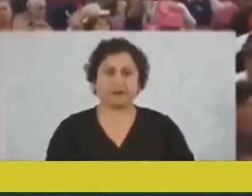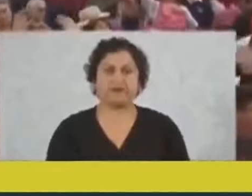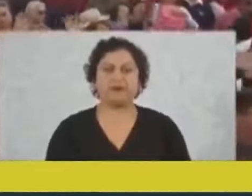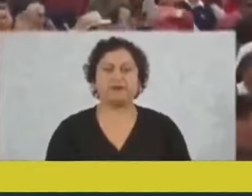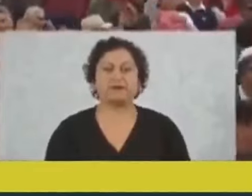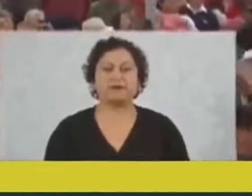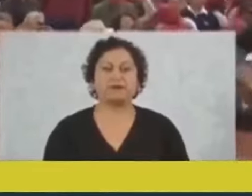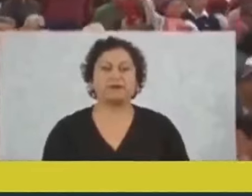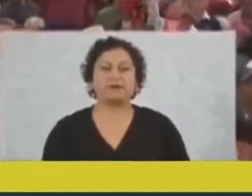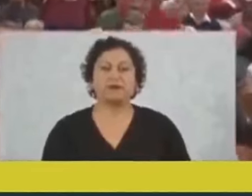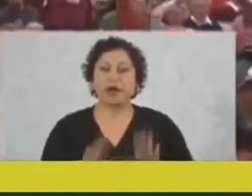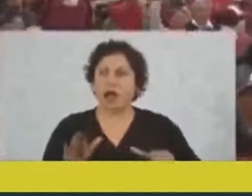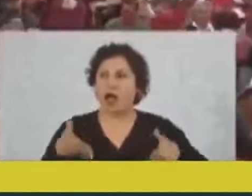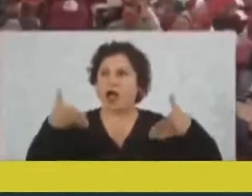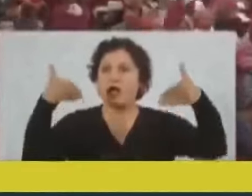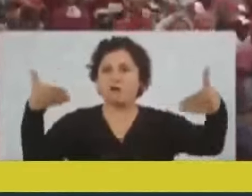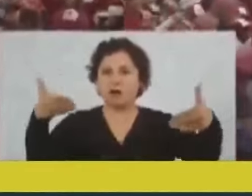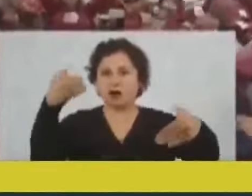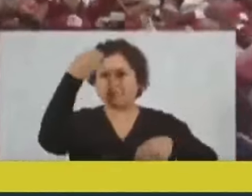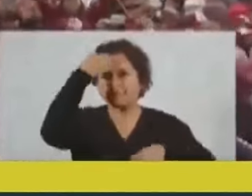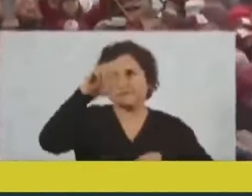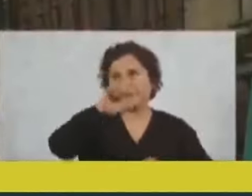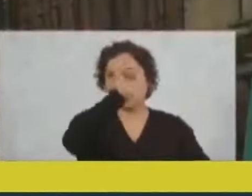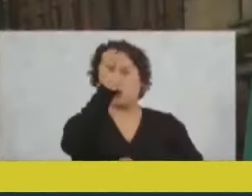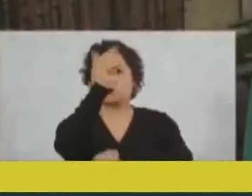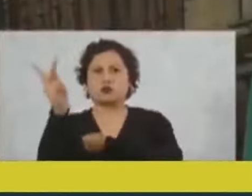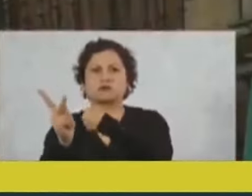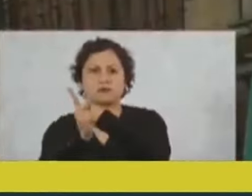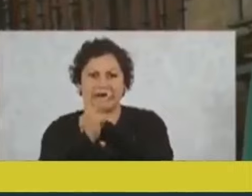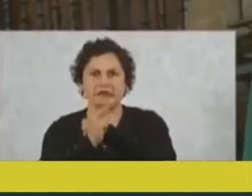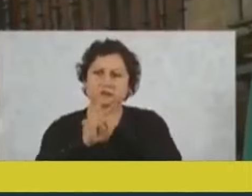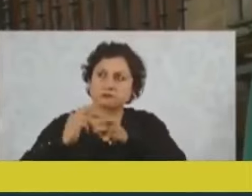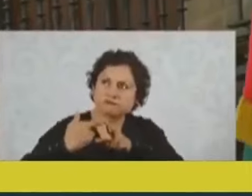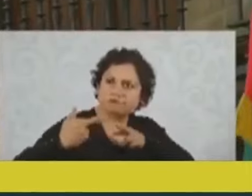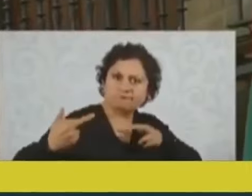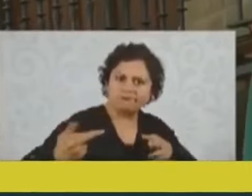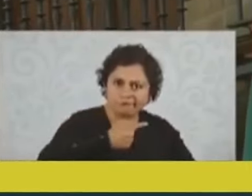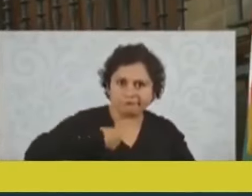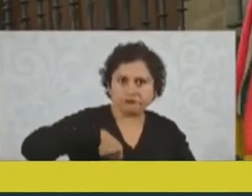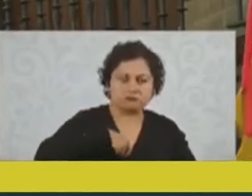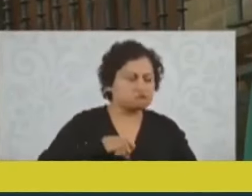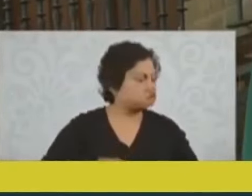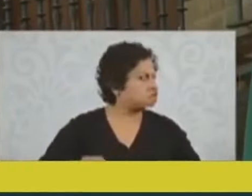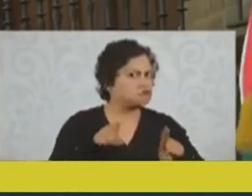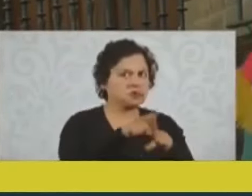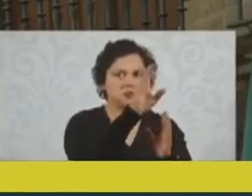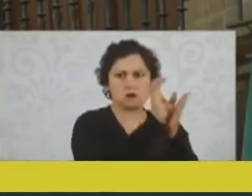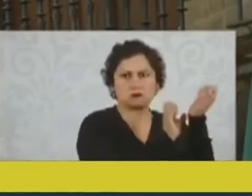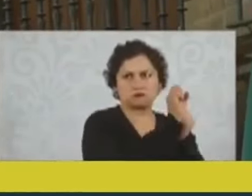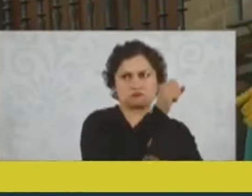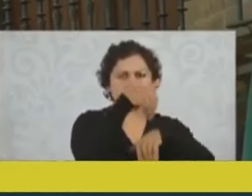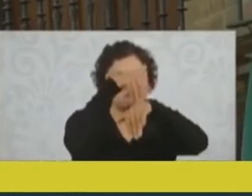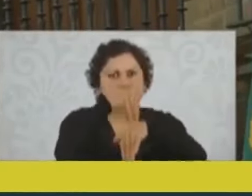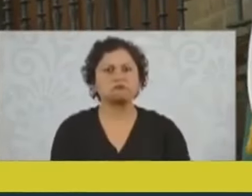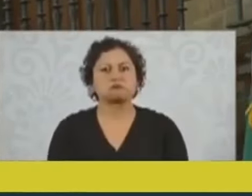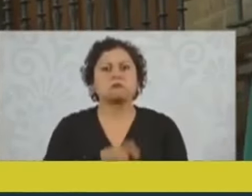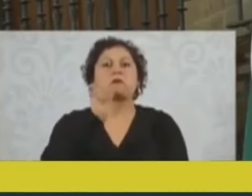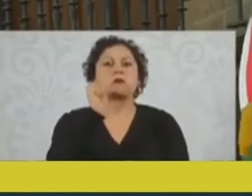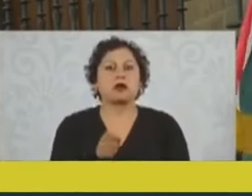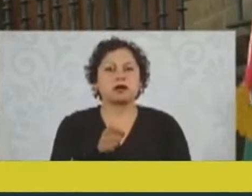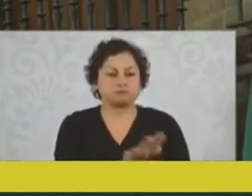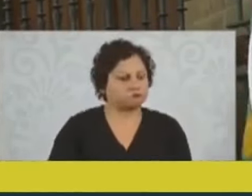Six, the foreign policy, we will follow the constitutional principles